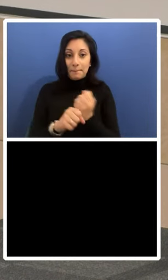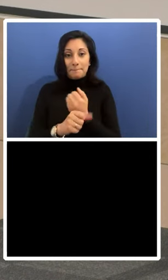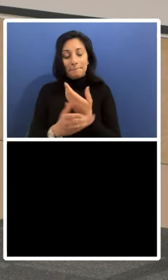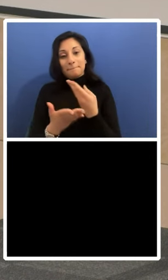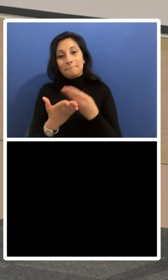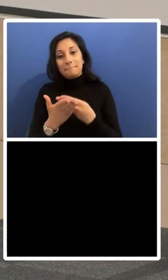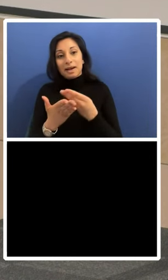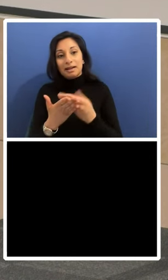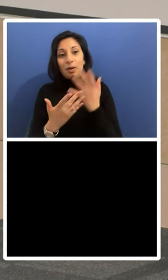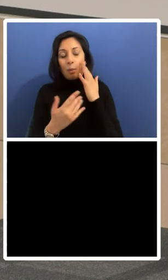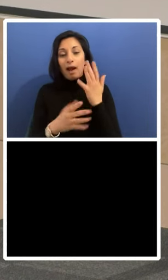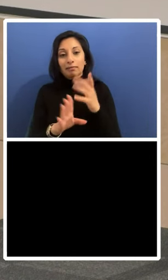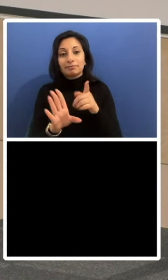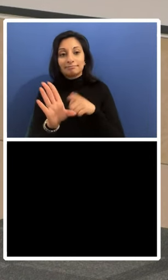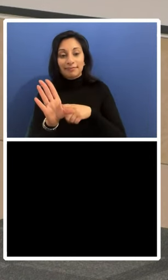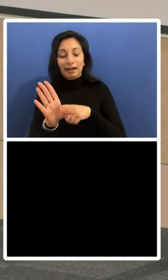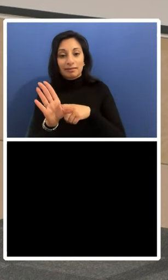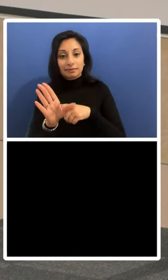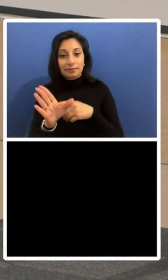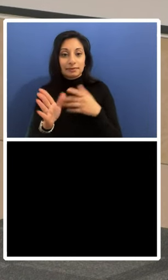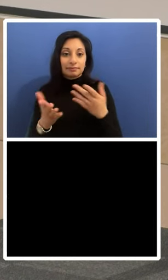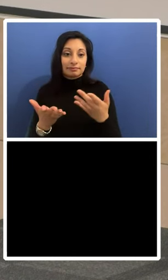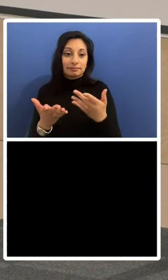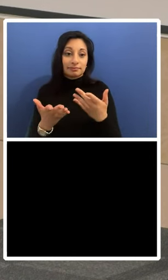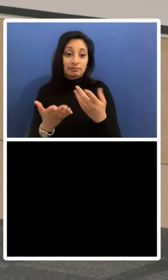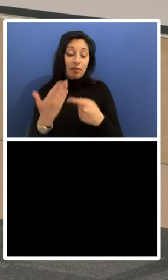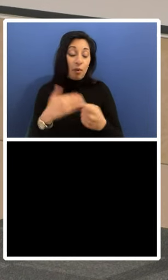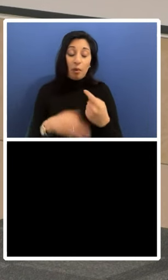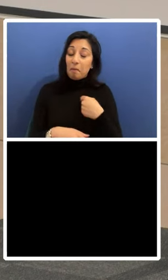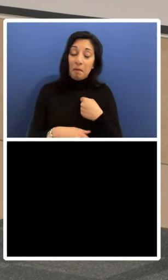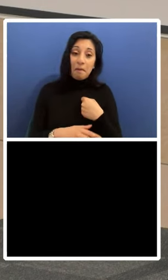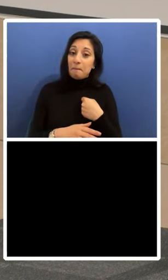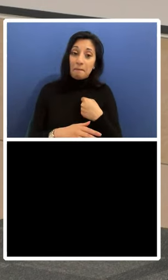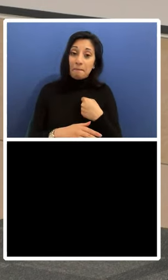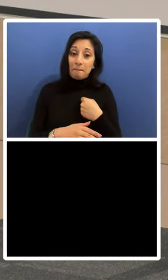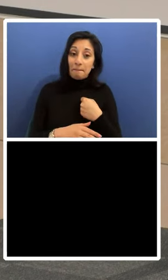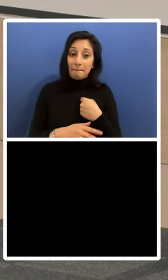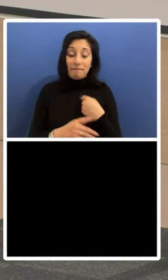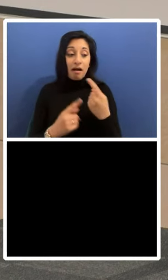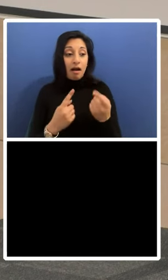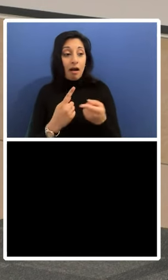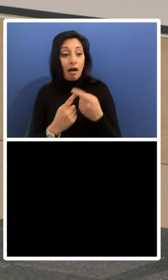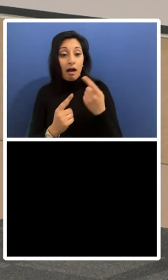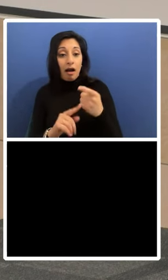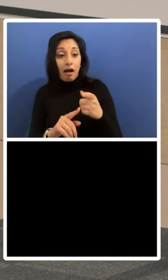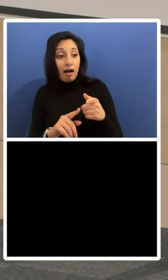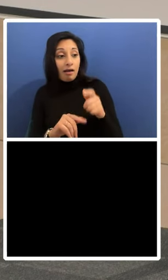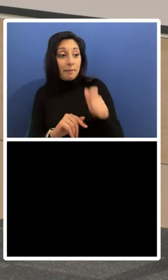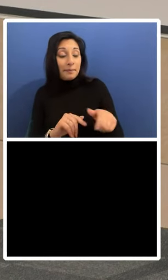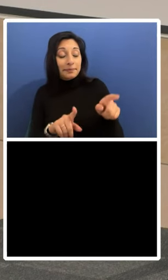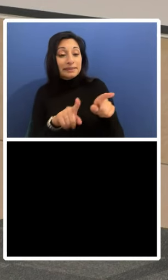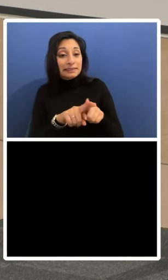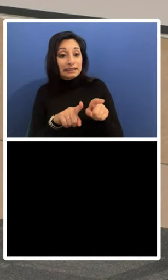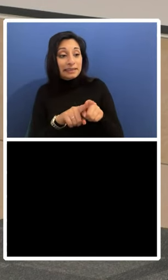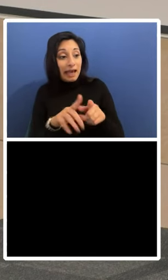but it's not just me. Everyone where I'm from wanted to go work in them skyscrapers, and everybody wants to make the money.